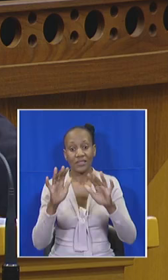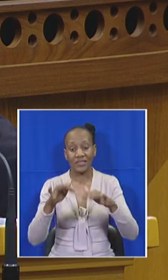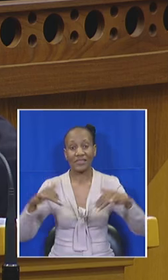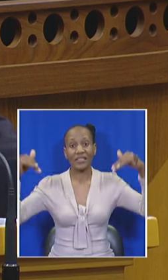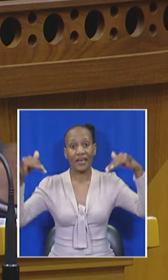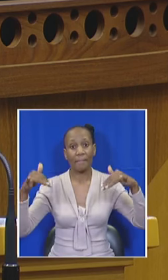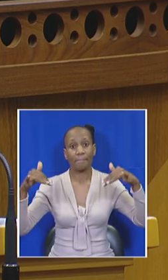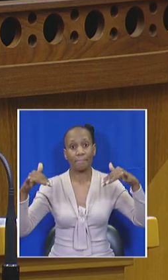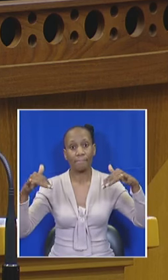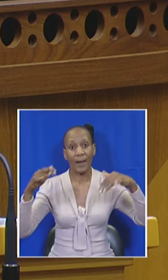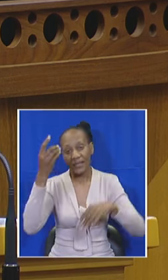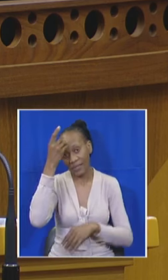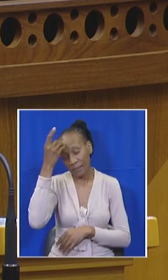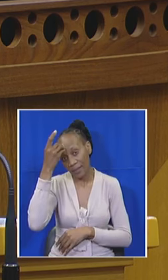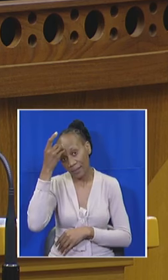in Durban.